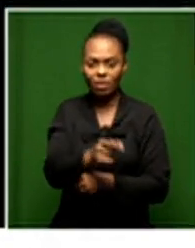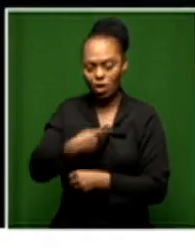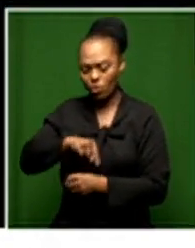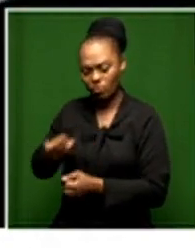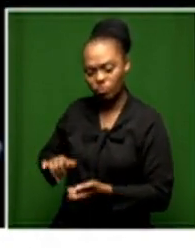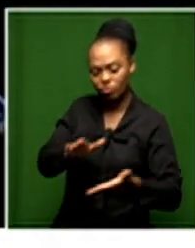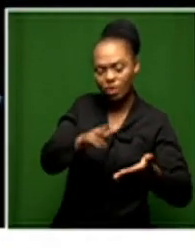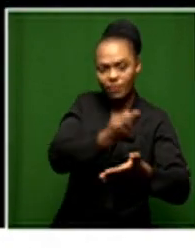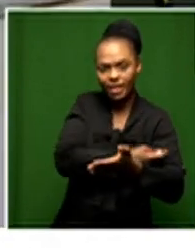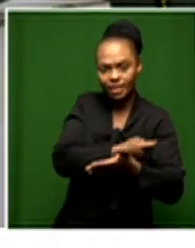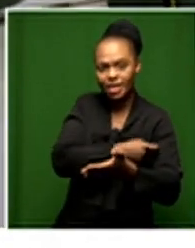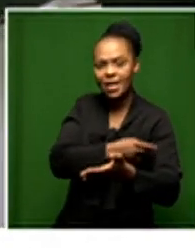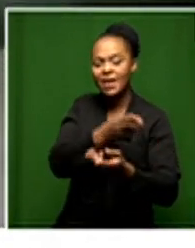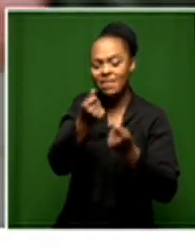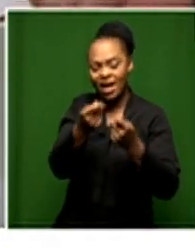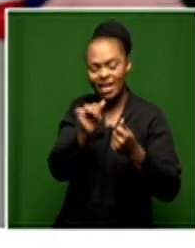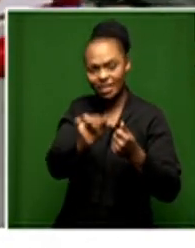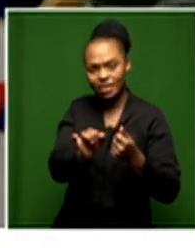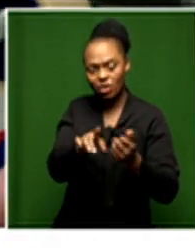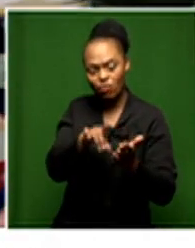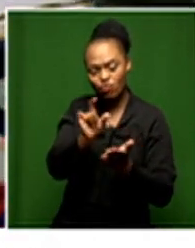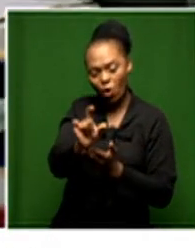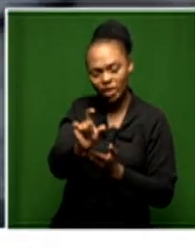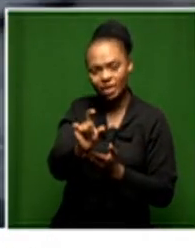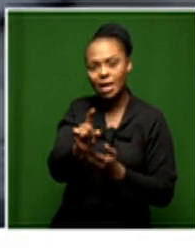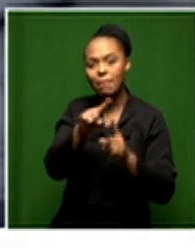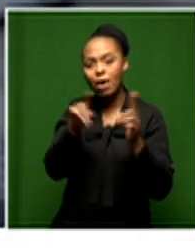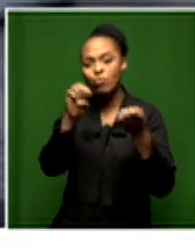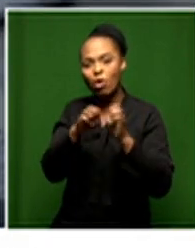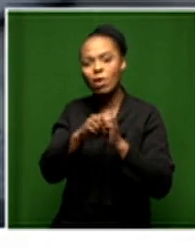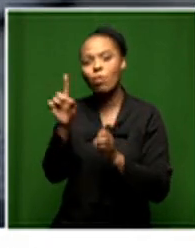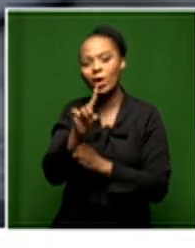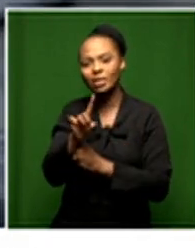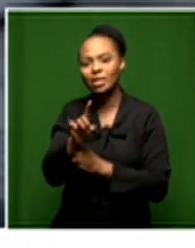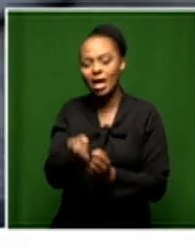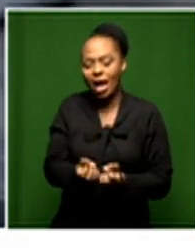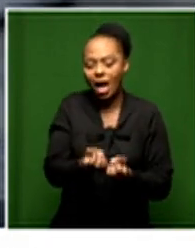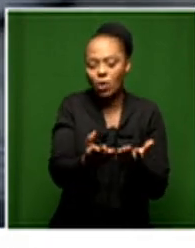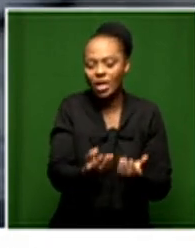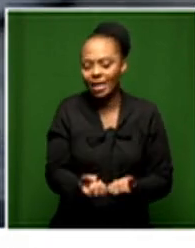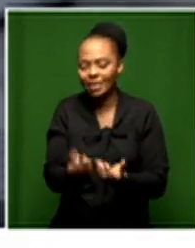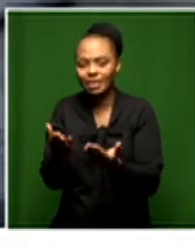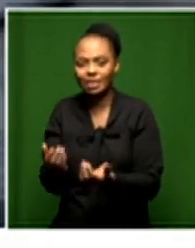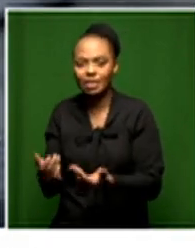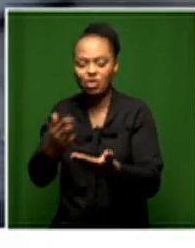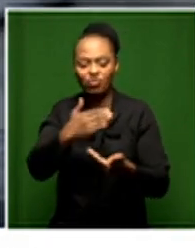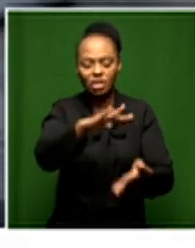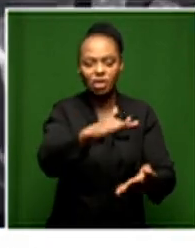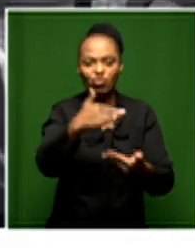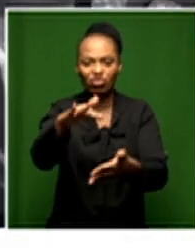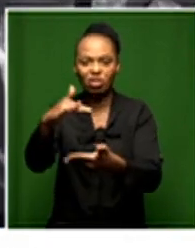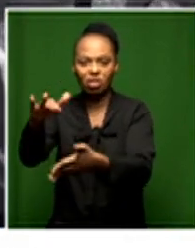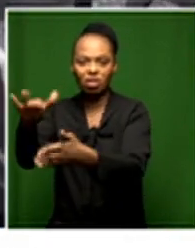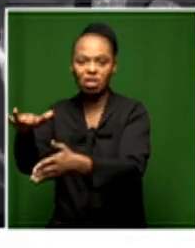the financing of the doses. The main problem today is the allocating of the distribution of the